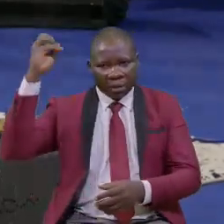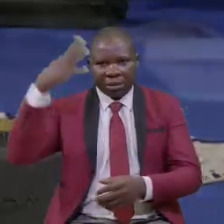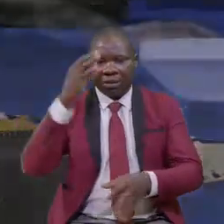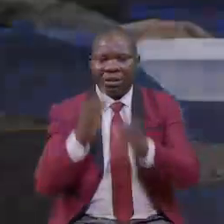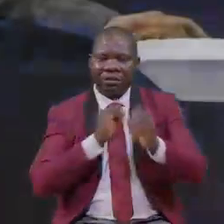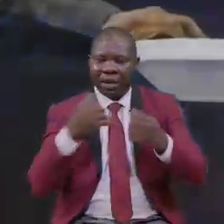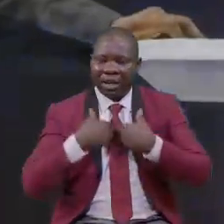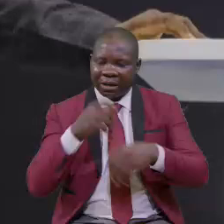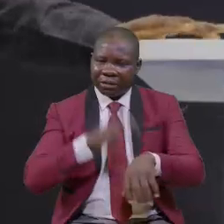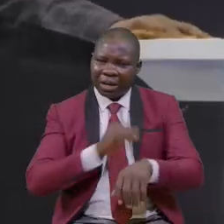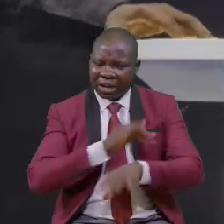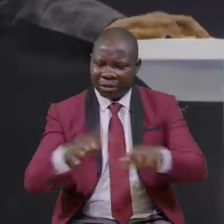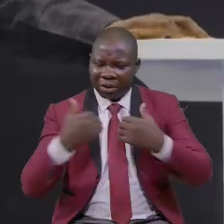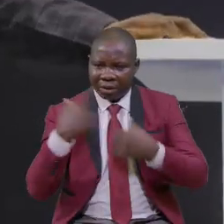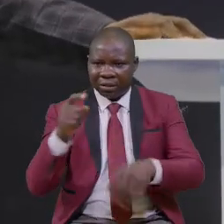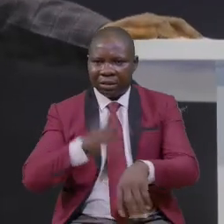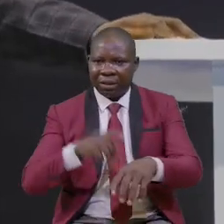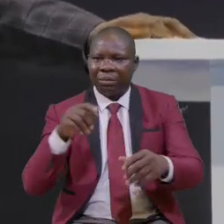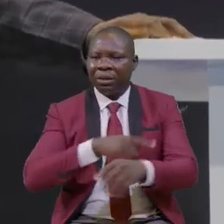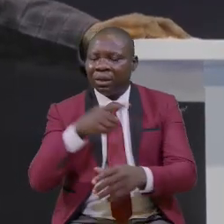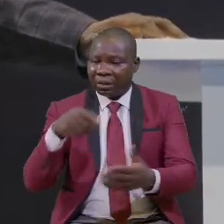don't have the time tonight, I'll be talking on